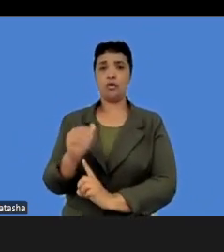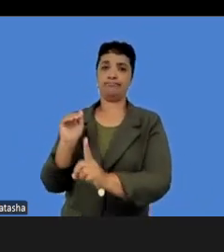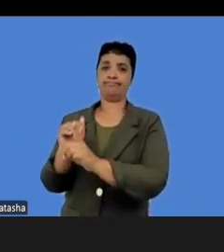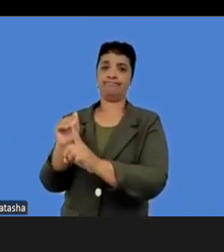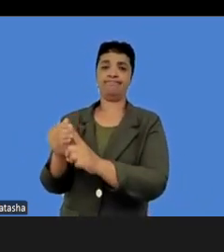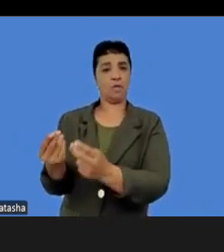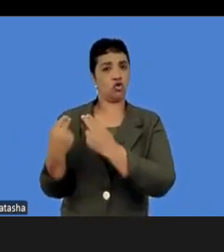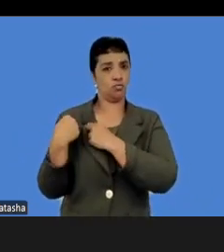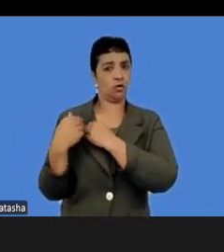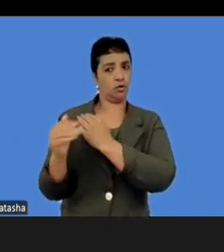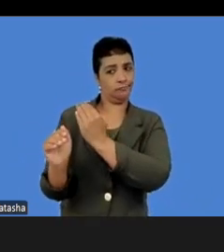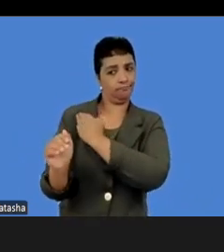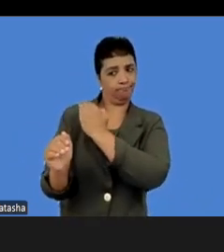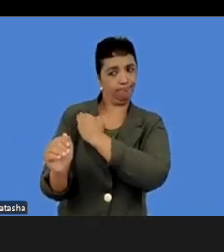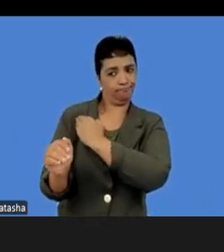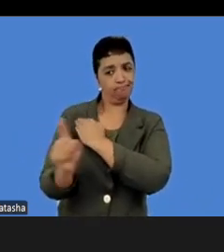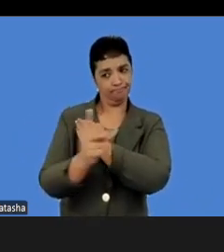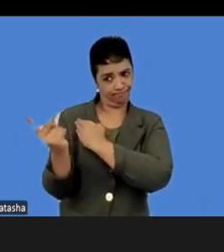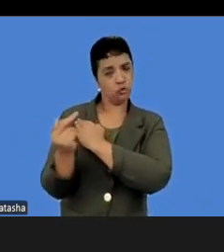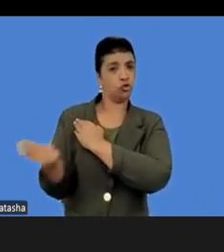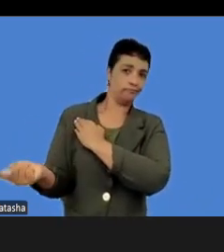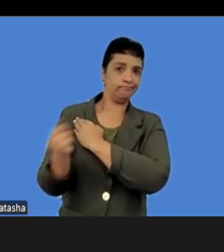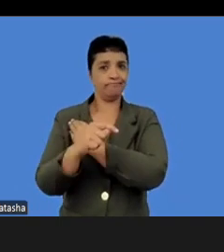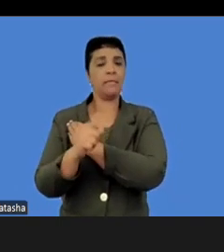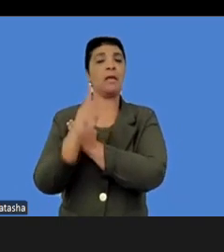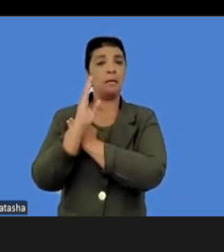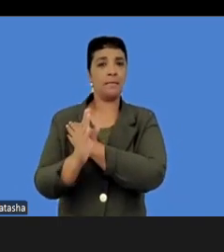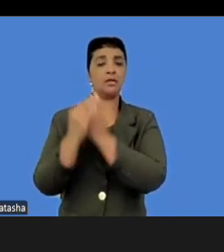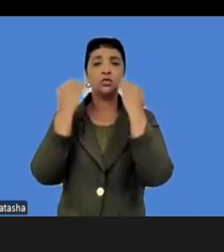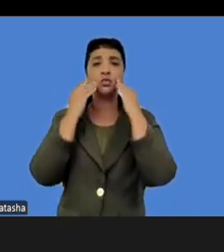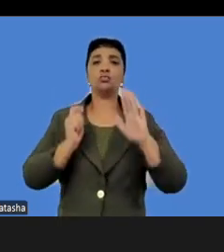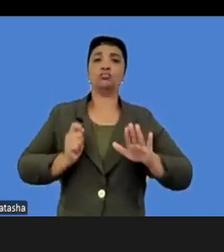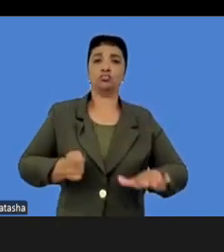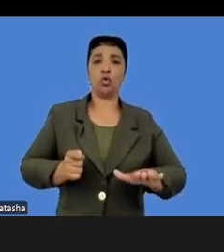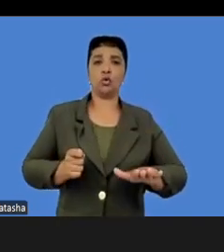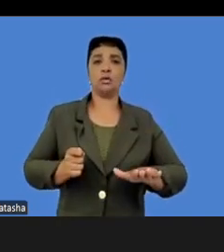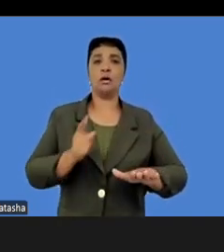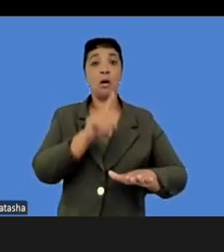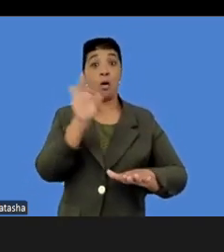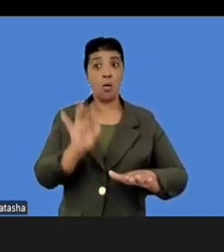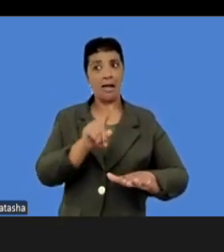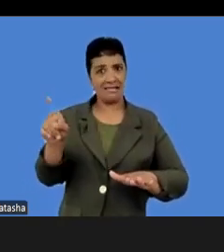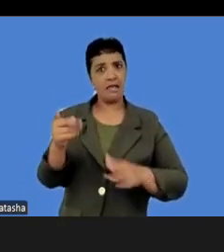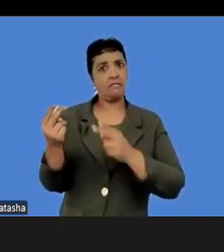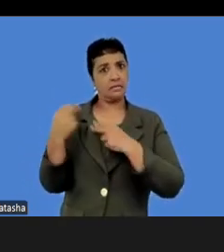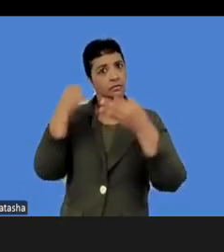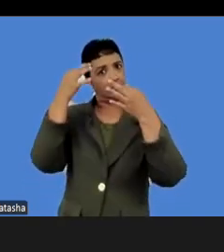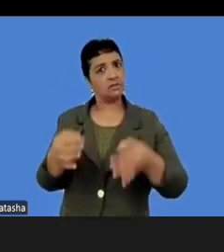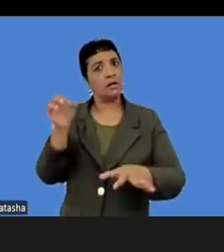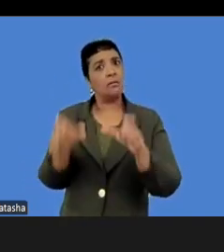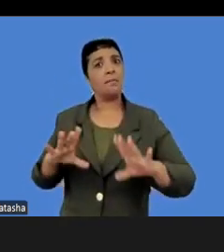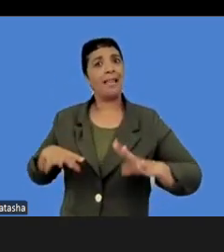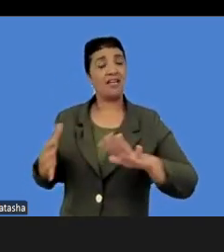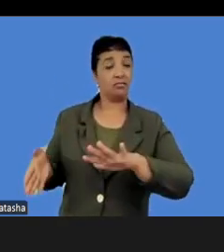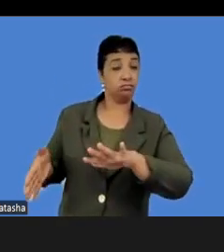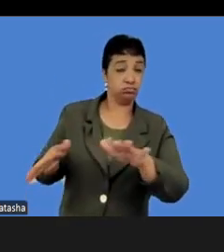to account and recommended them for prosecution for culpable homicide, which was a huge win